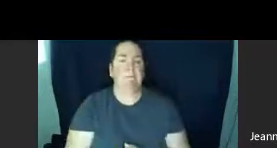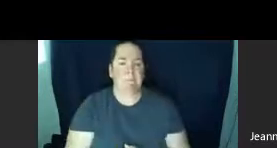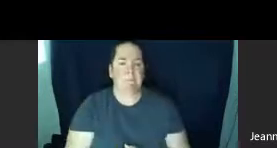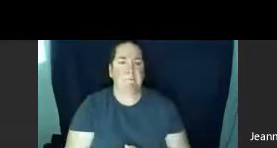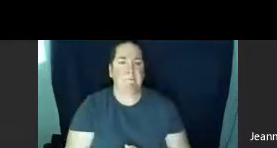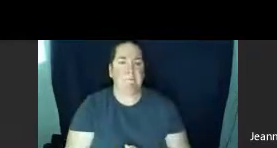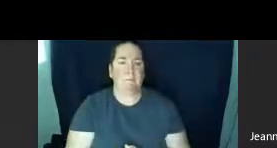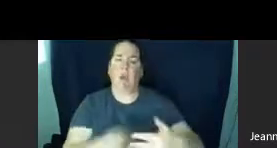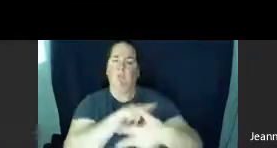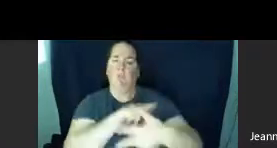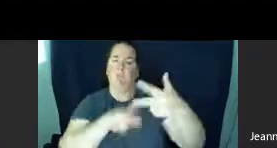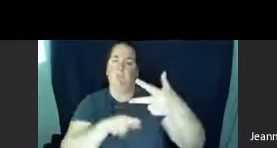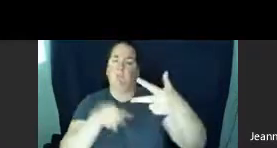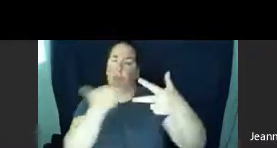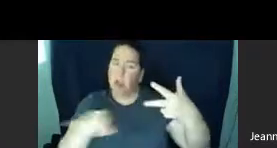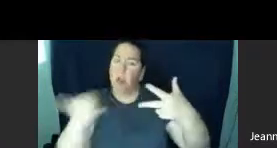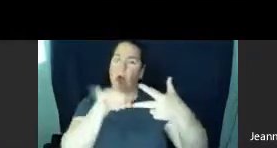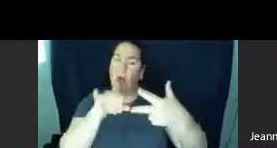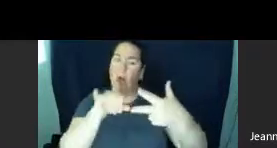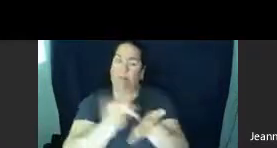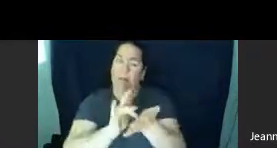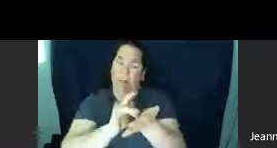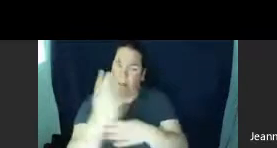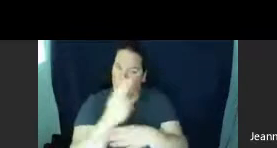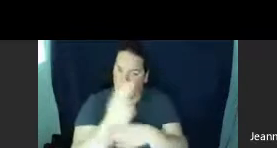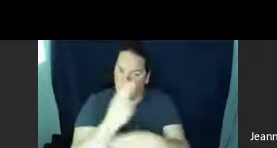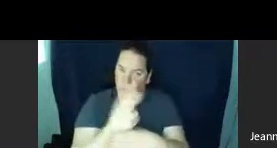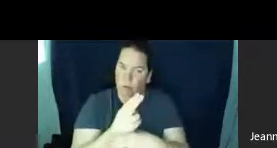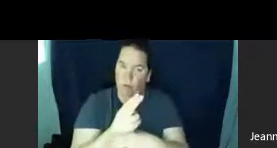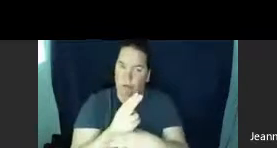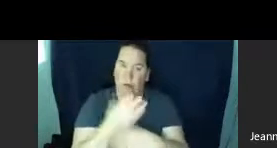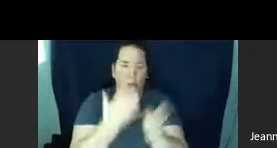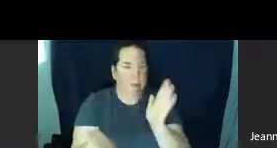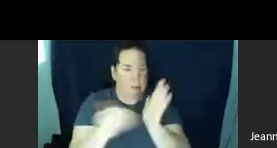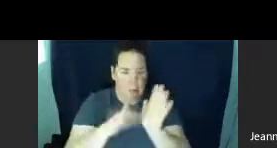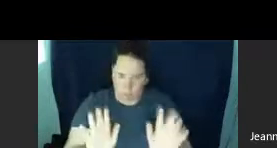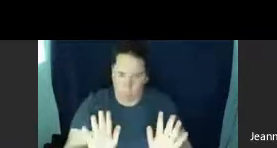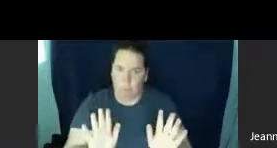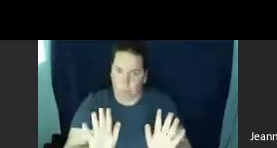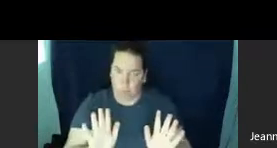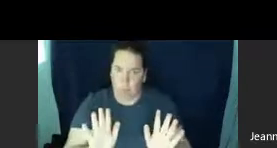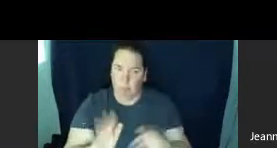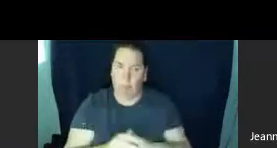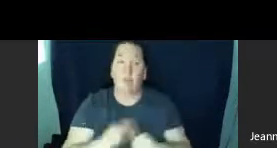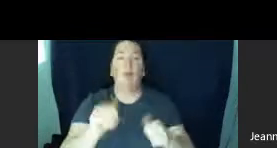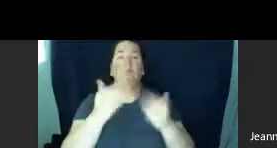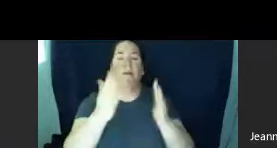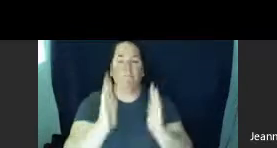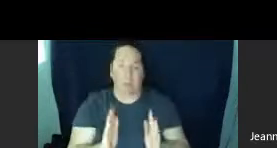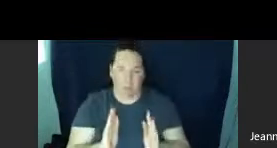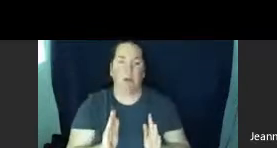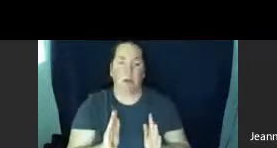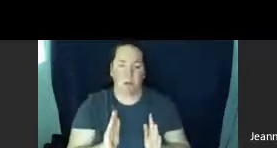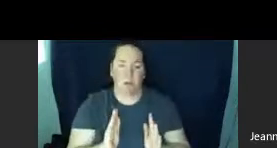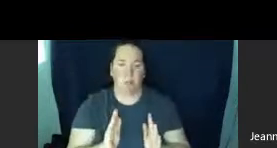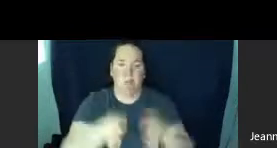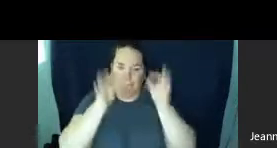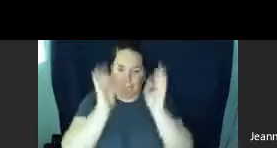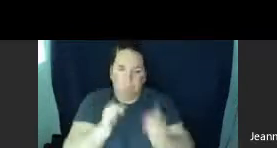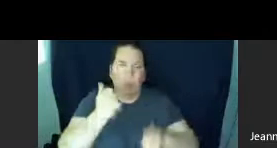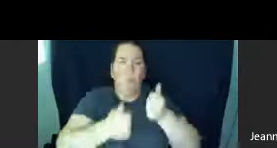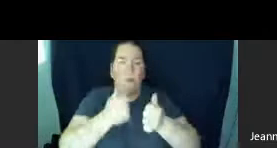most common drugs that are used. And I wanted to reiterate that the provider will determine the drug that is most